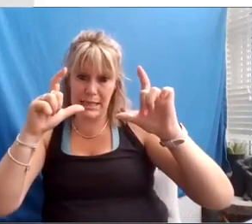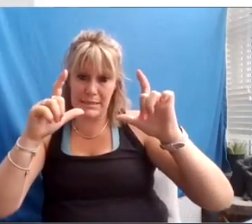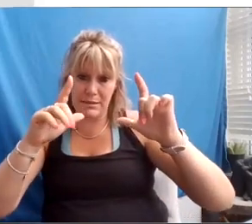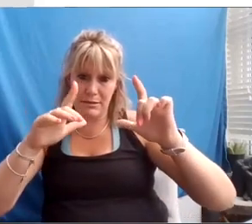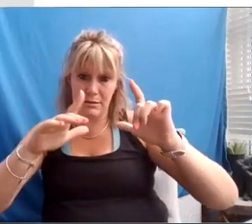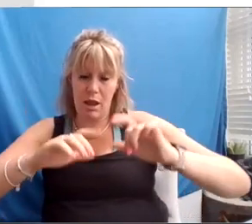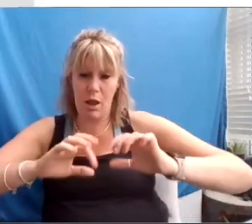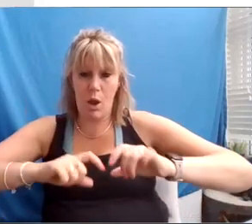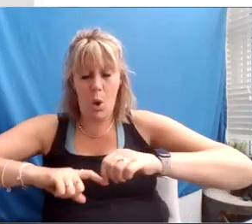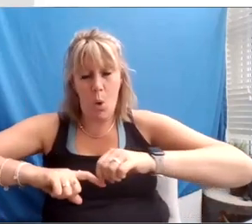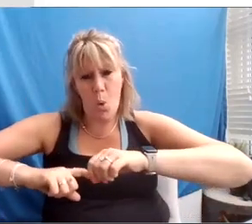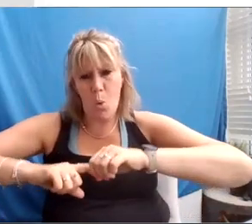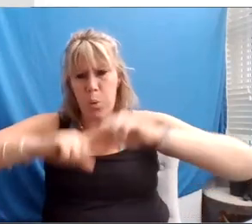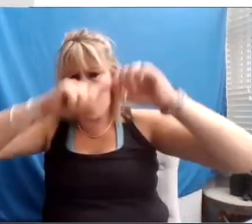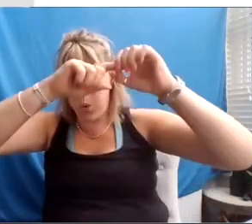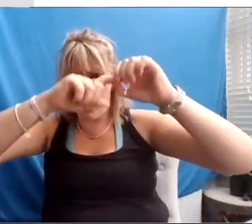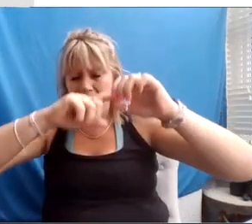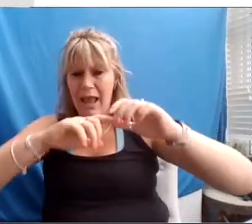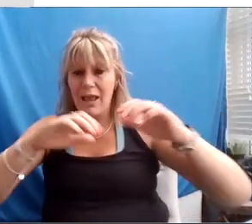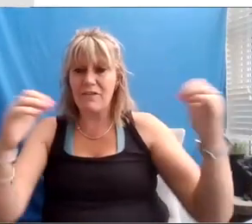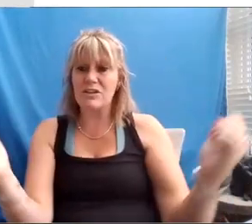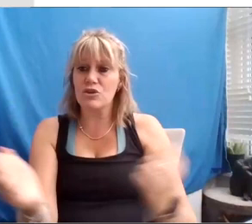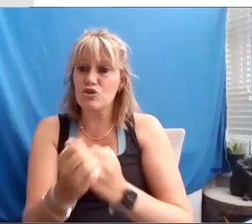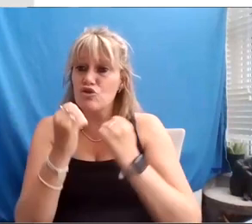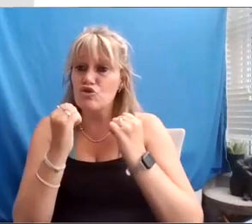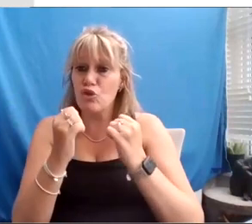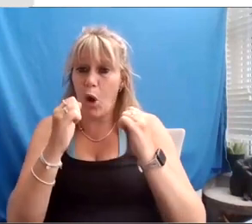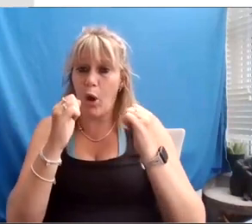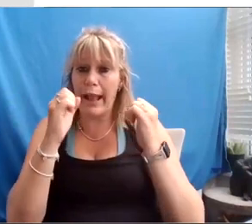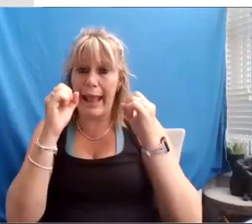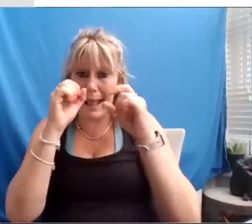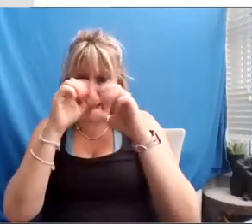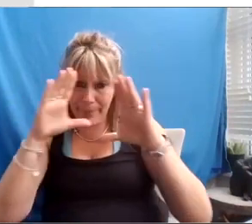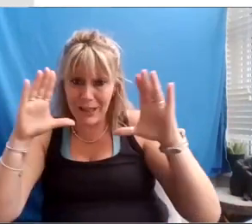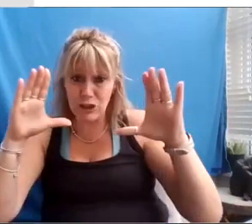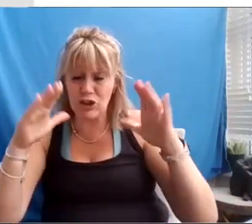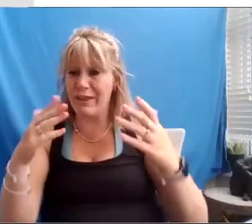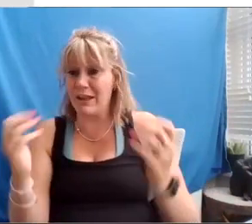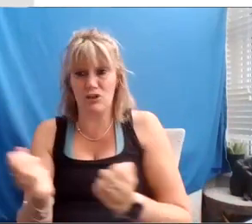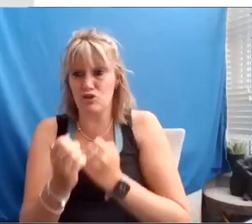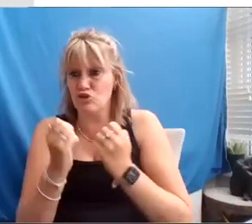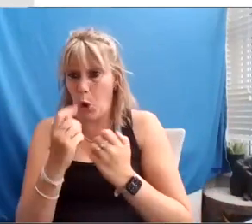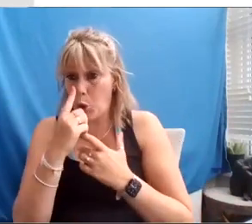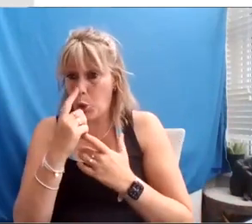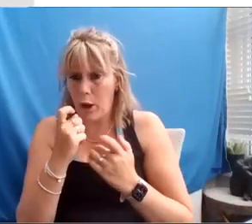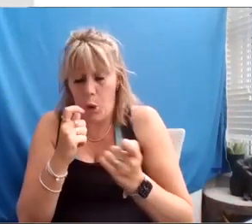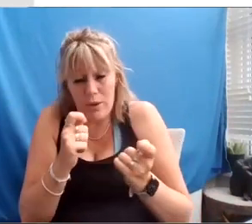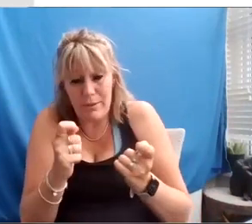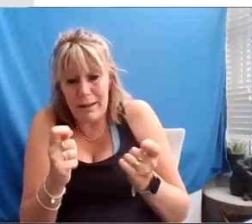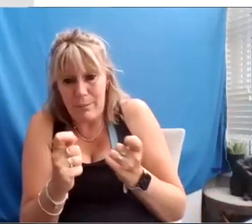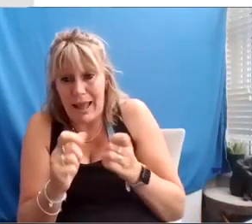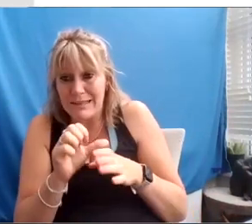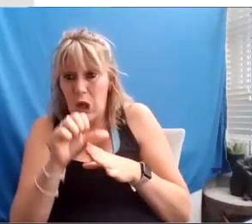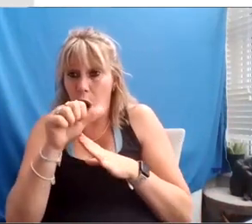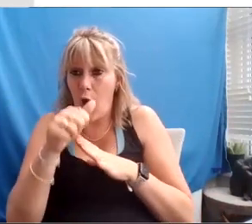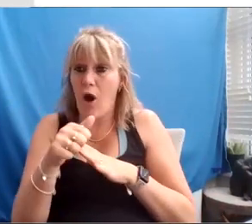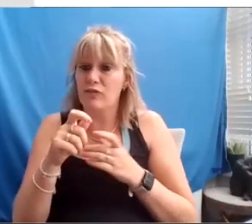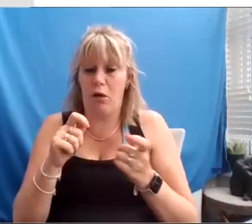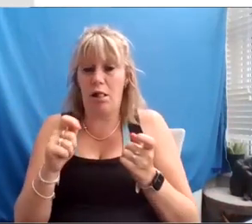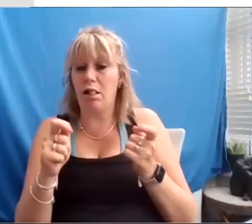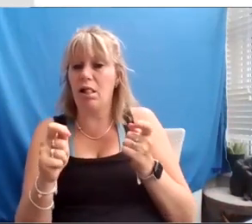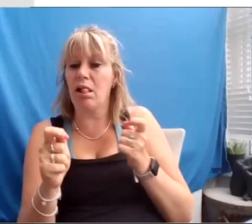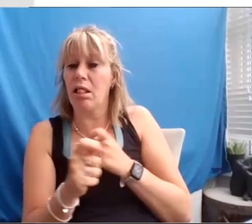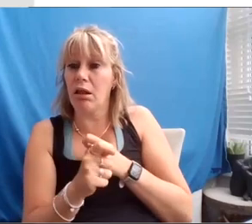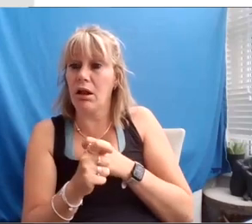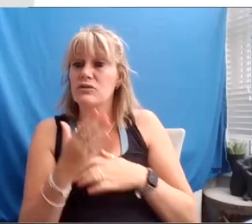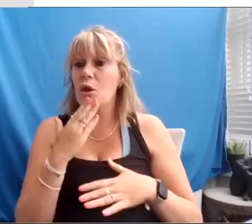resolution, you know, if it's a strong image, it's a strong image, and you can always manipulate it afterwards to do things with it. So